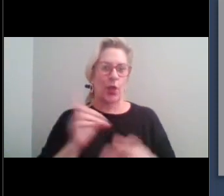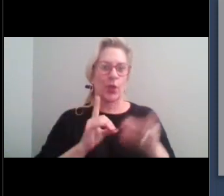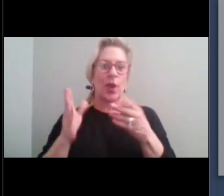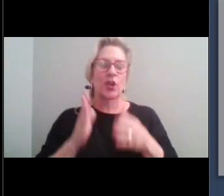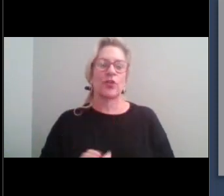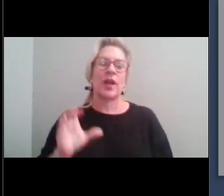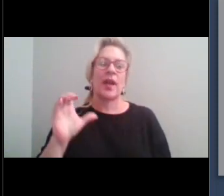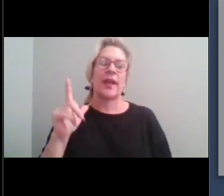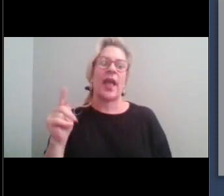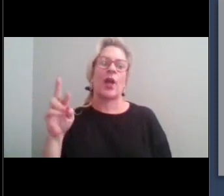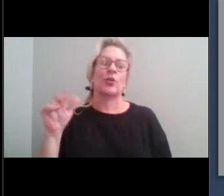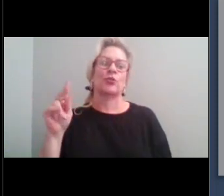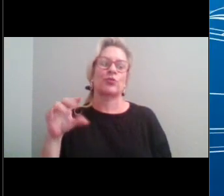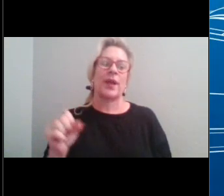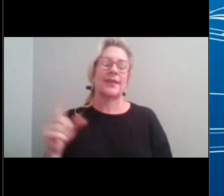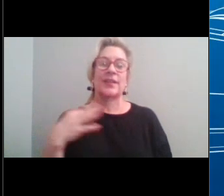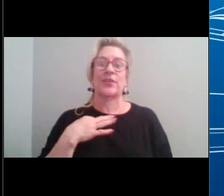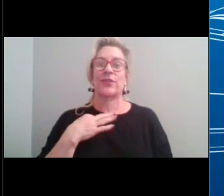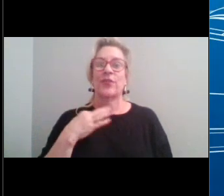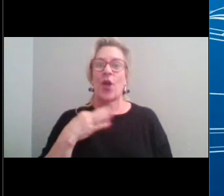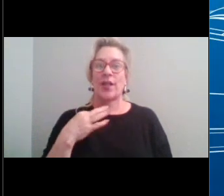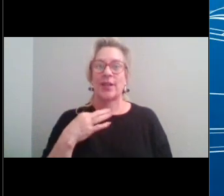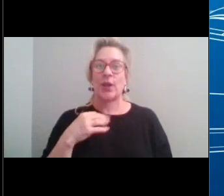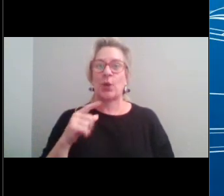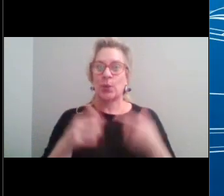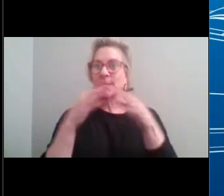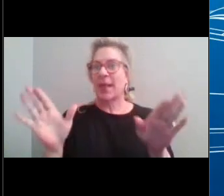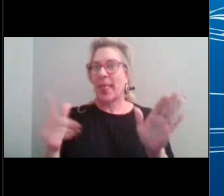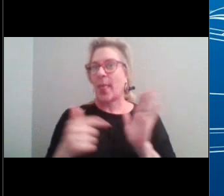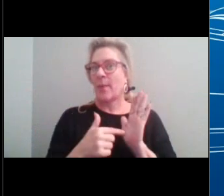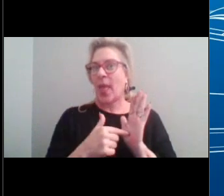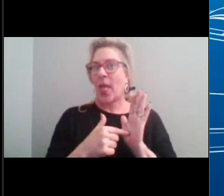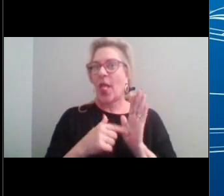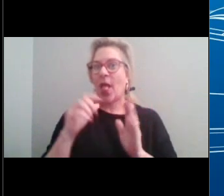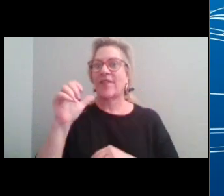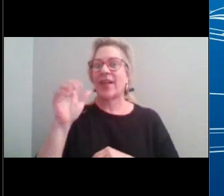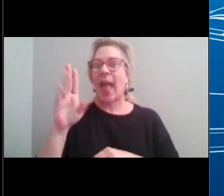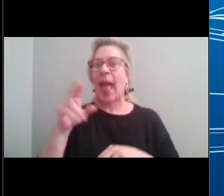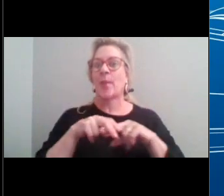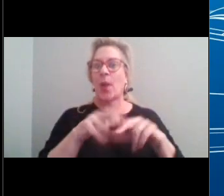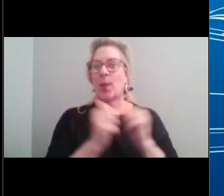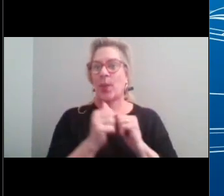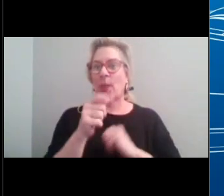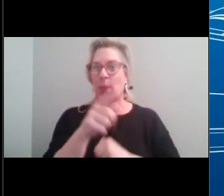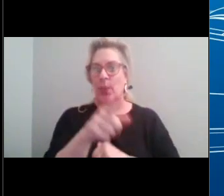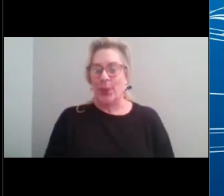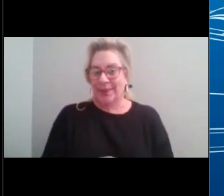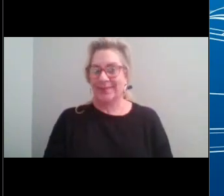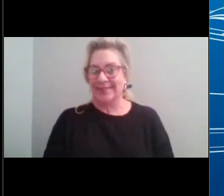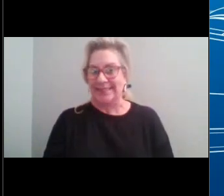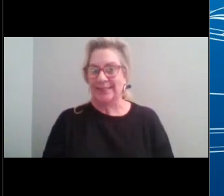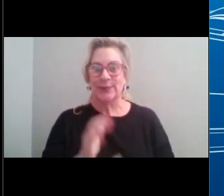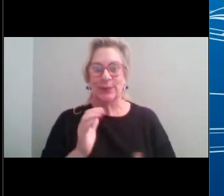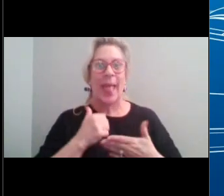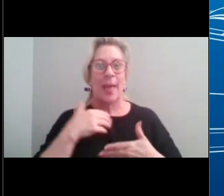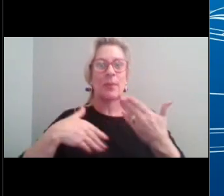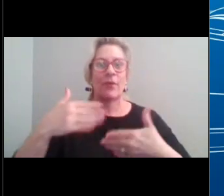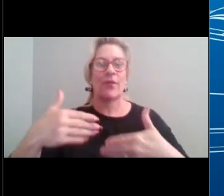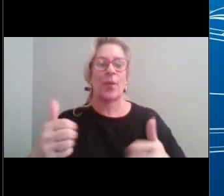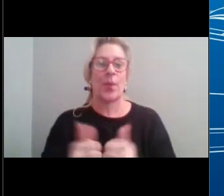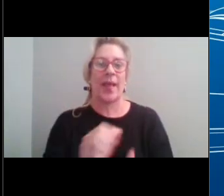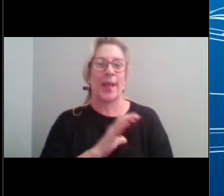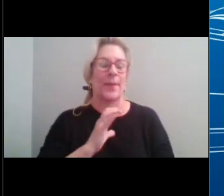Caltrans sitting next to me is volunteering to split that bill with you to help things continue to move forward with the commission